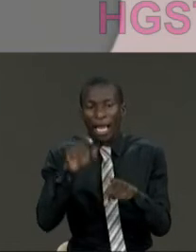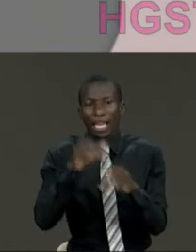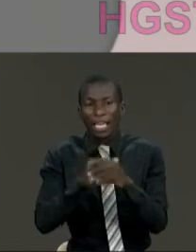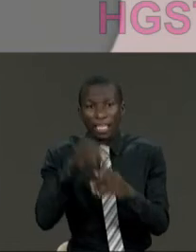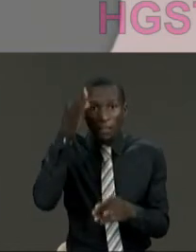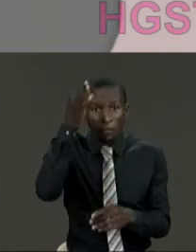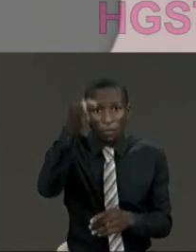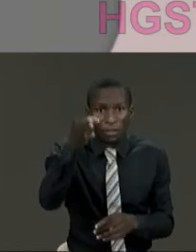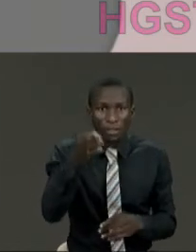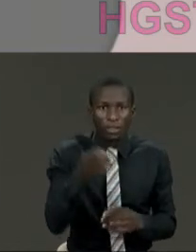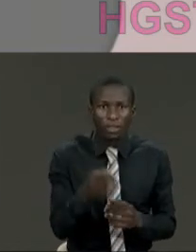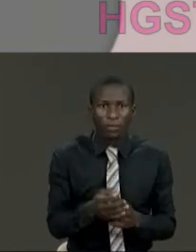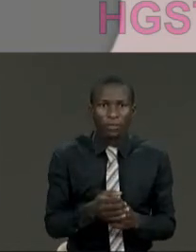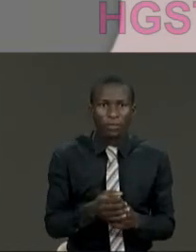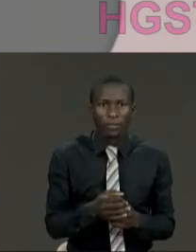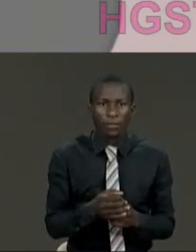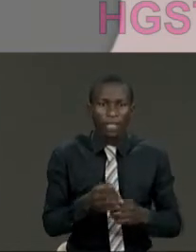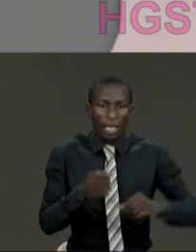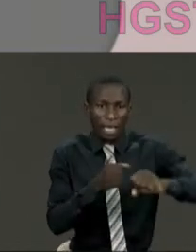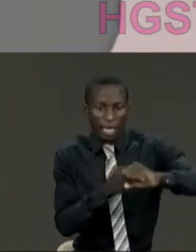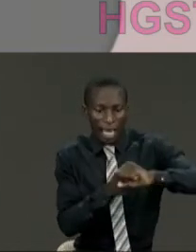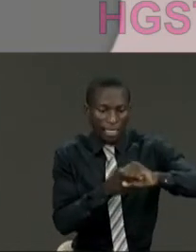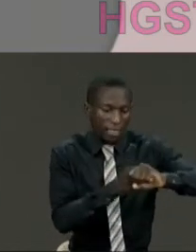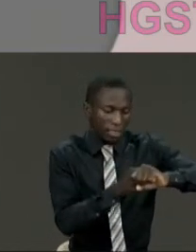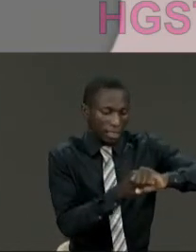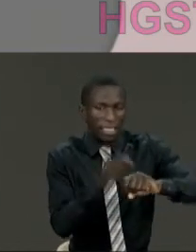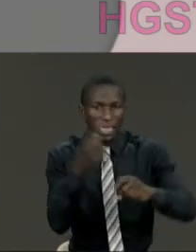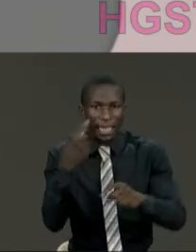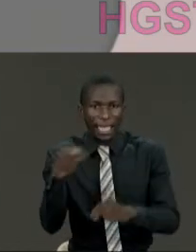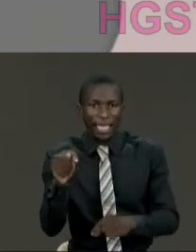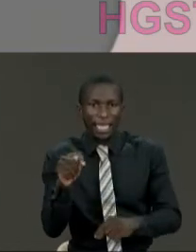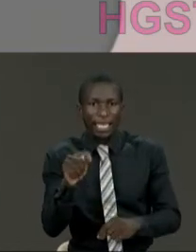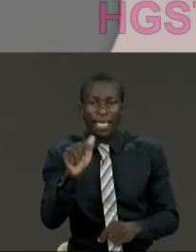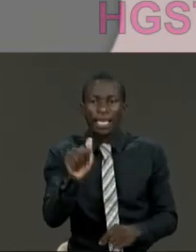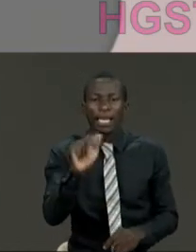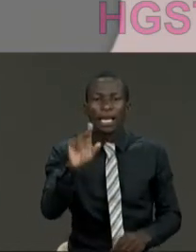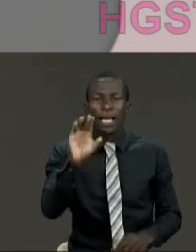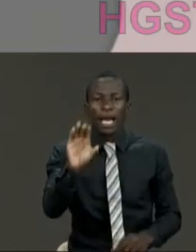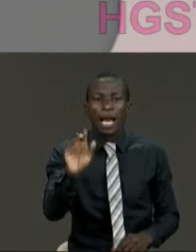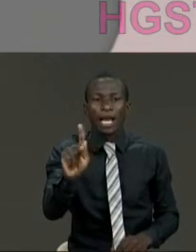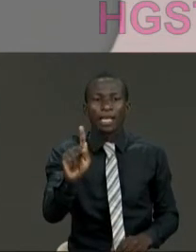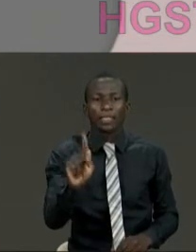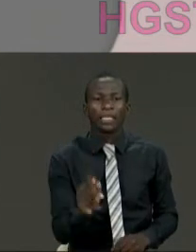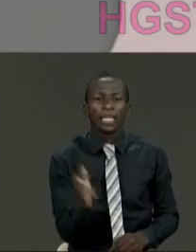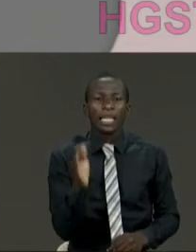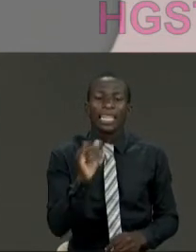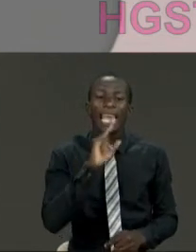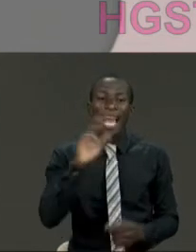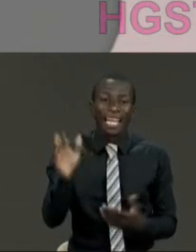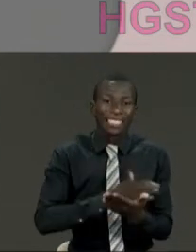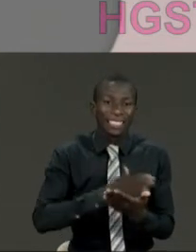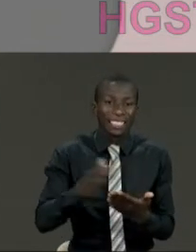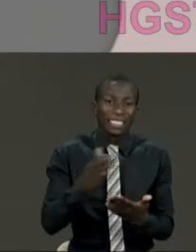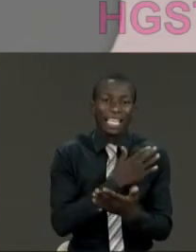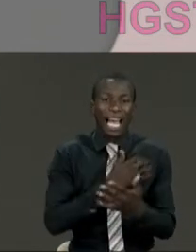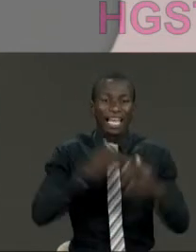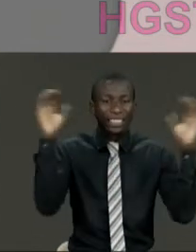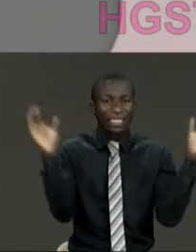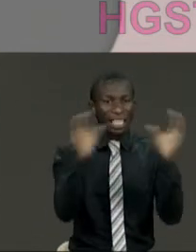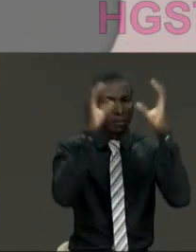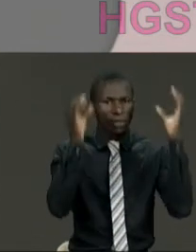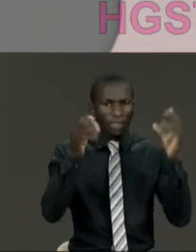back, guiding the ark. And they were singing and jubilating. Suddenly, the